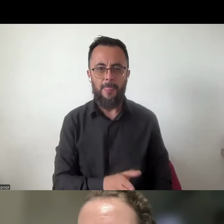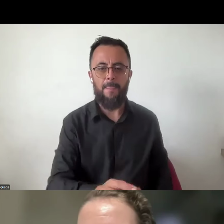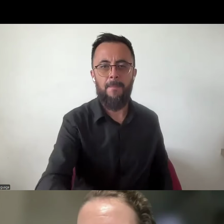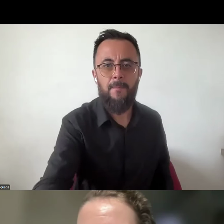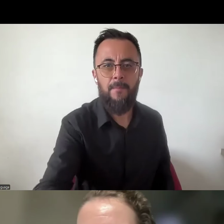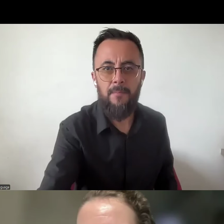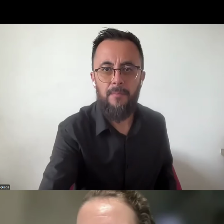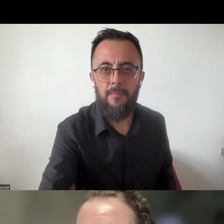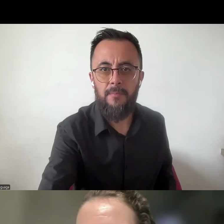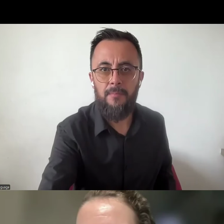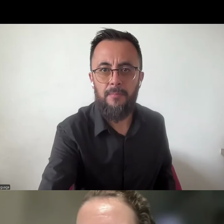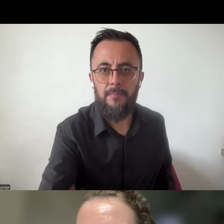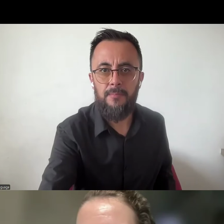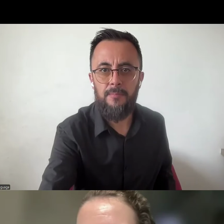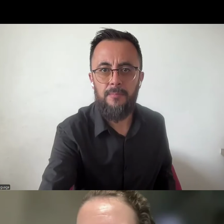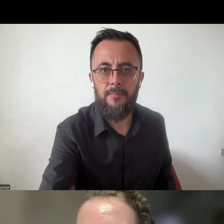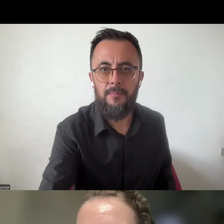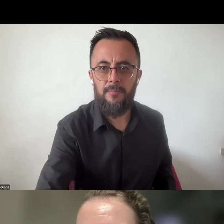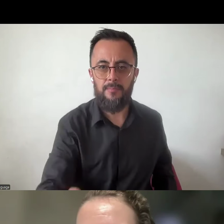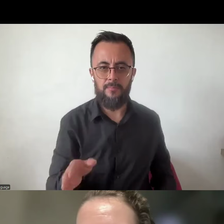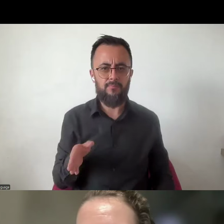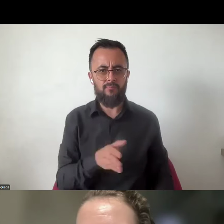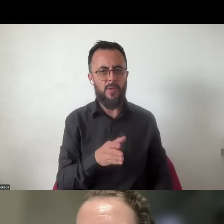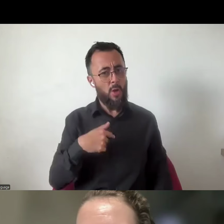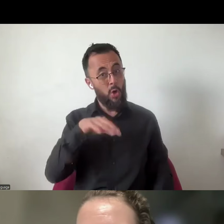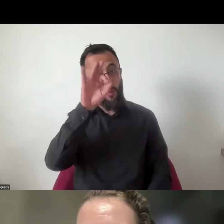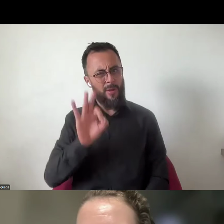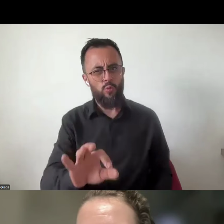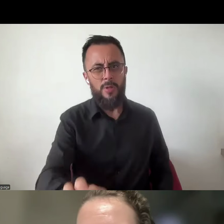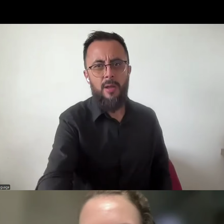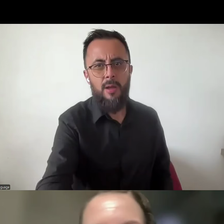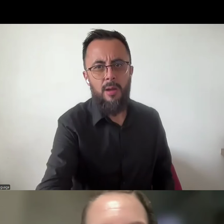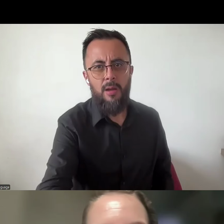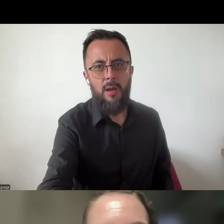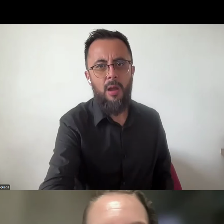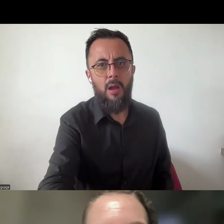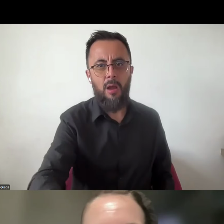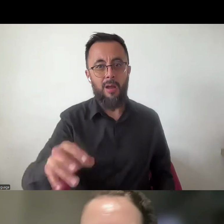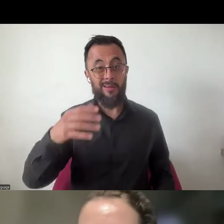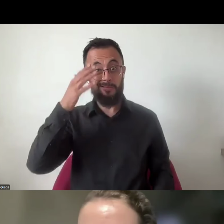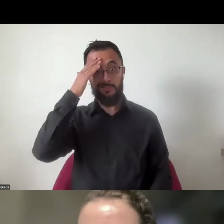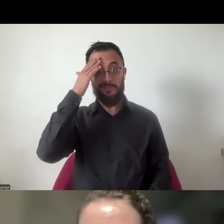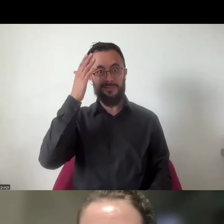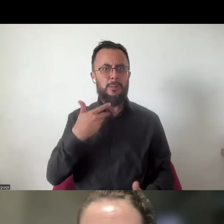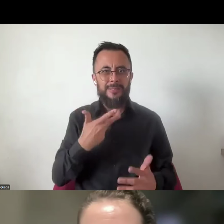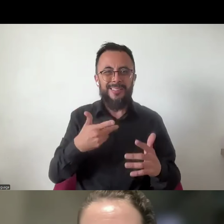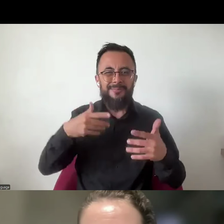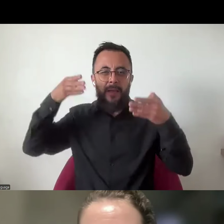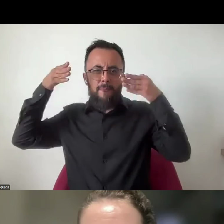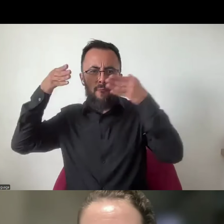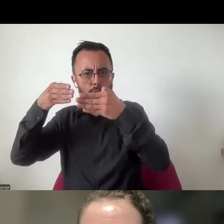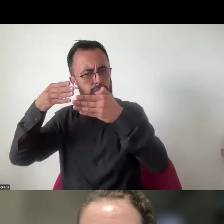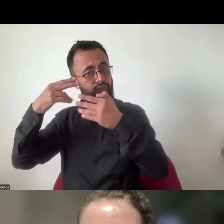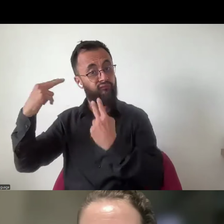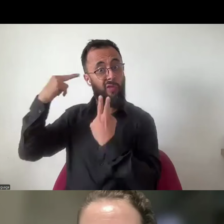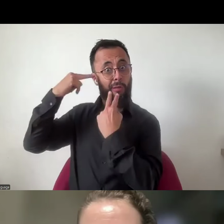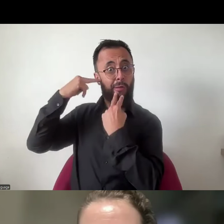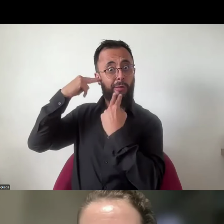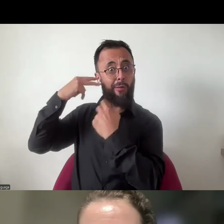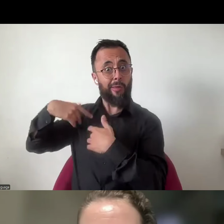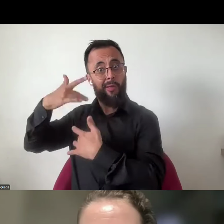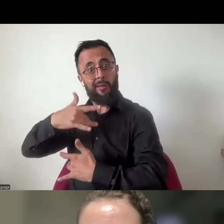Bradovic. involucrar I think it's a very las interesting. How can autoridades we involve gubernamentales en este cambio governmental de enfoque. authorities in this ¿Cómo en Montenegro ha sido